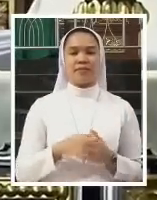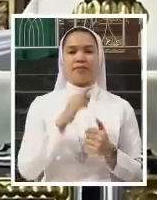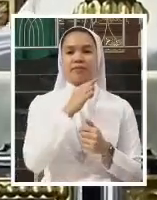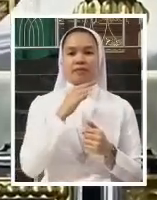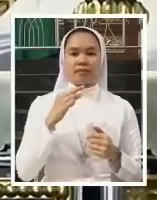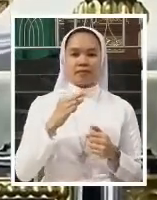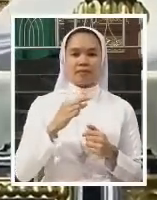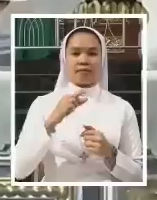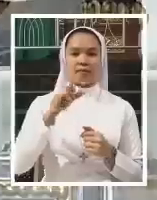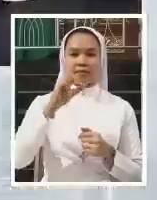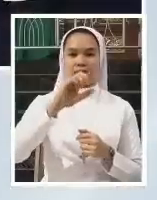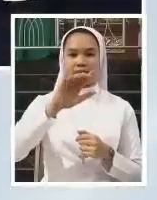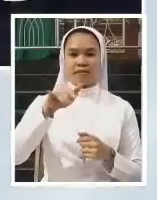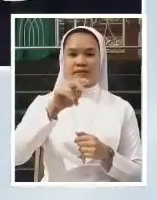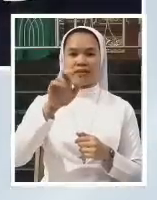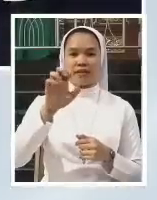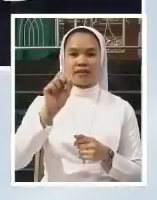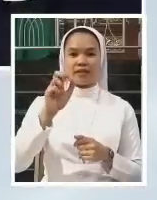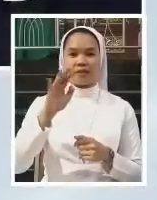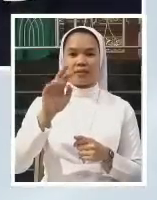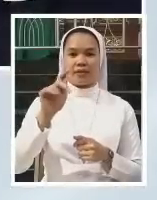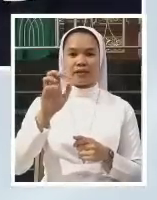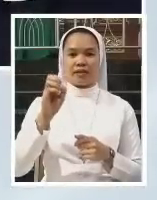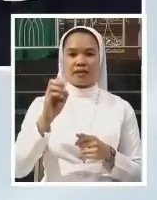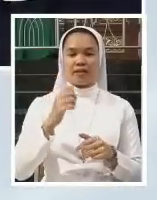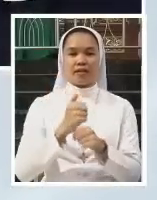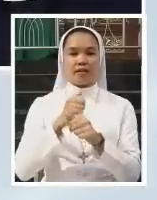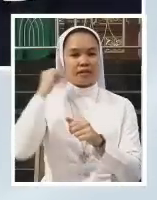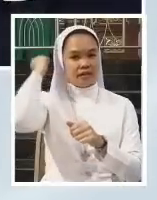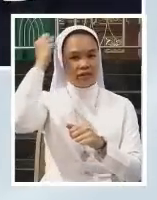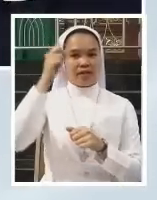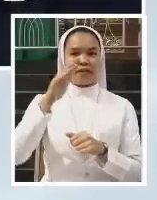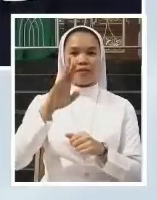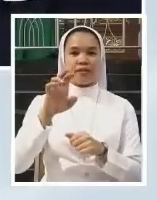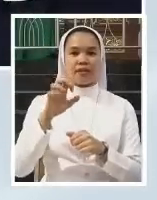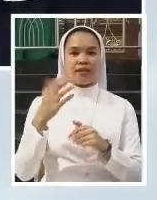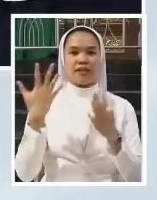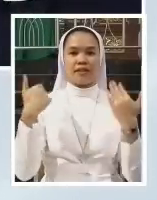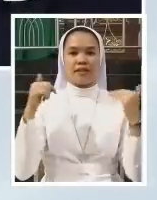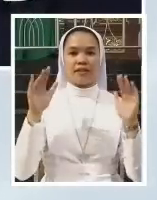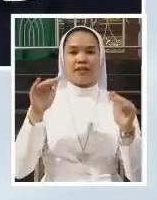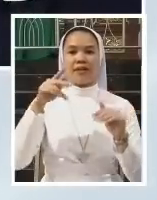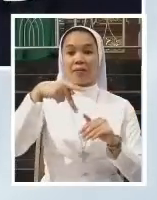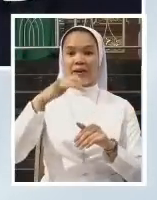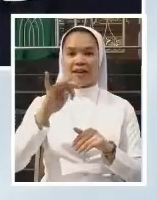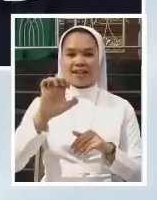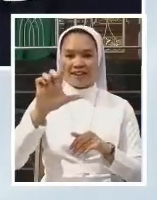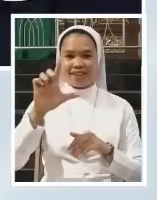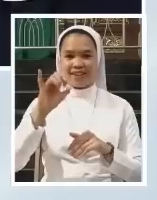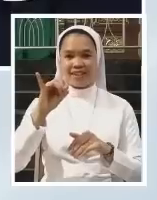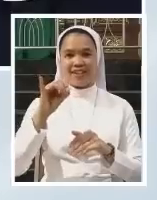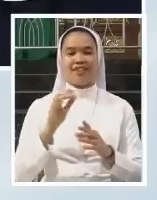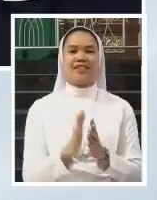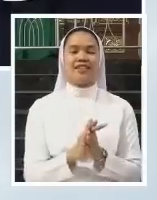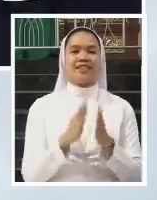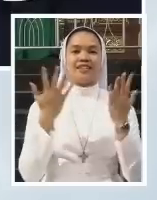Father Jen Loy Sarmiento, Parochial Vicar, St. Raphael the Archangel Parish, Pili.